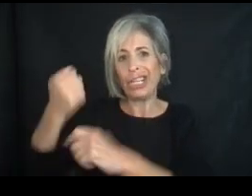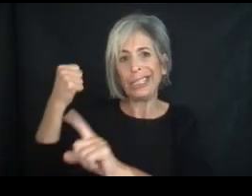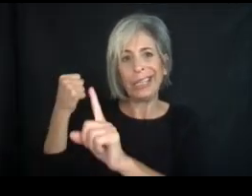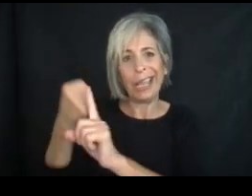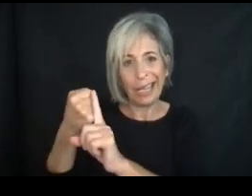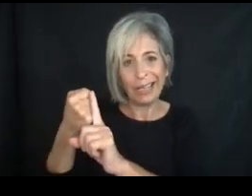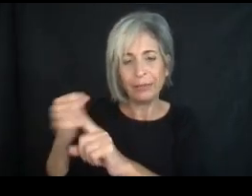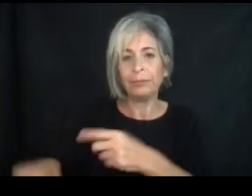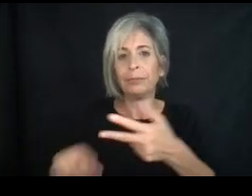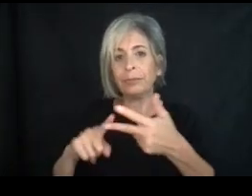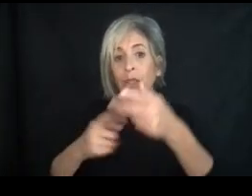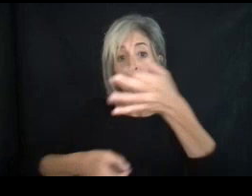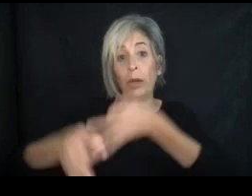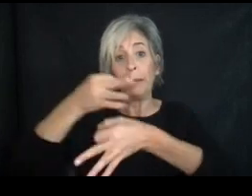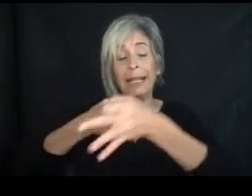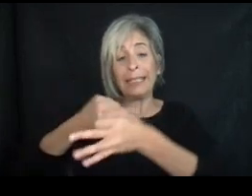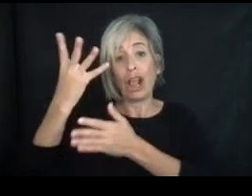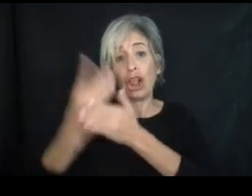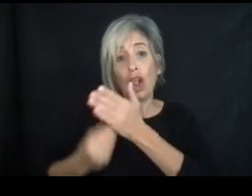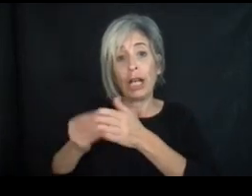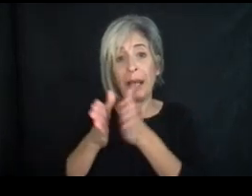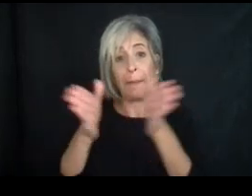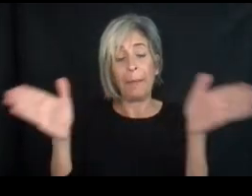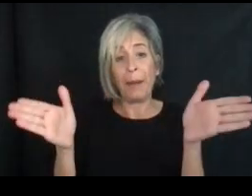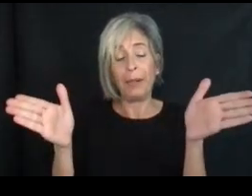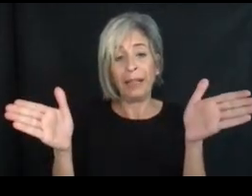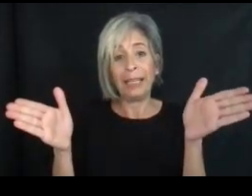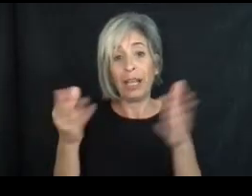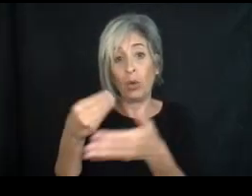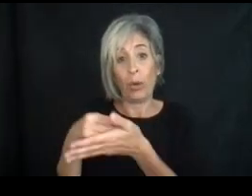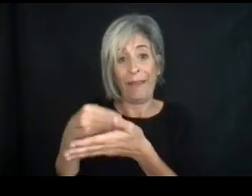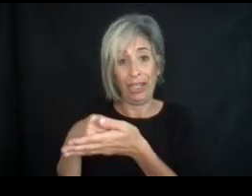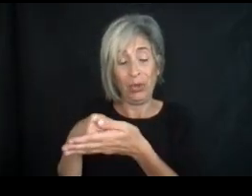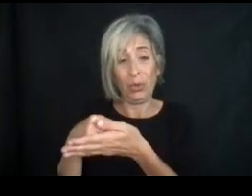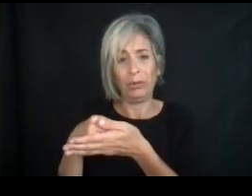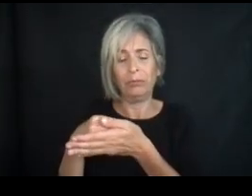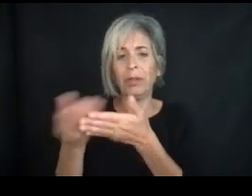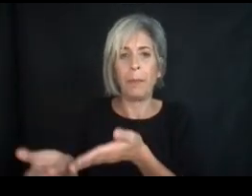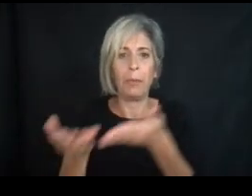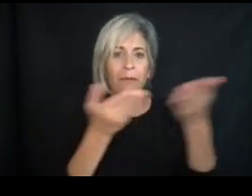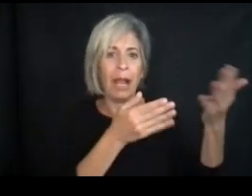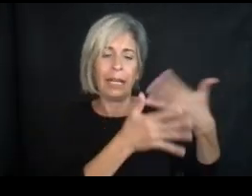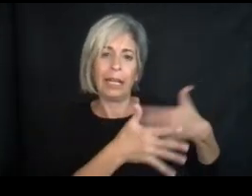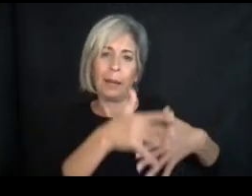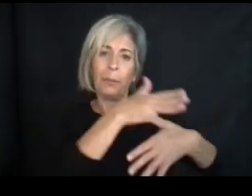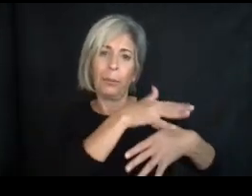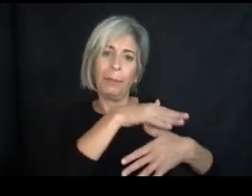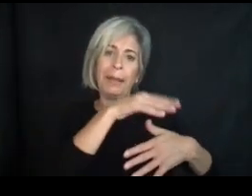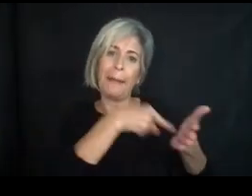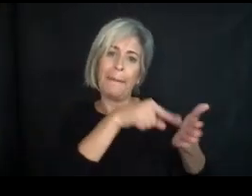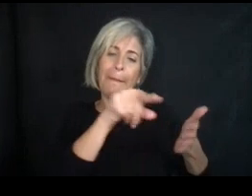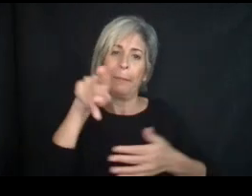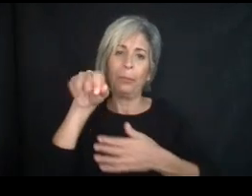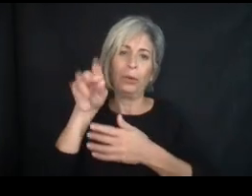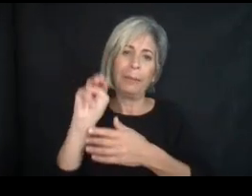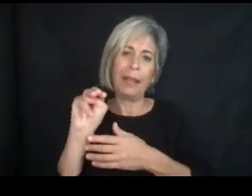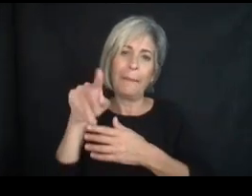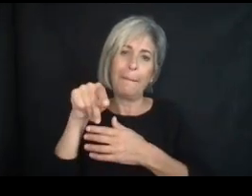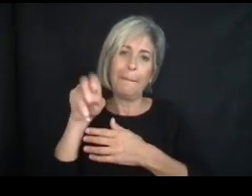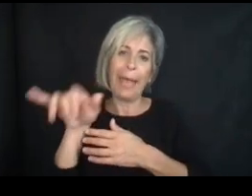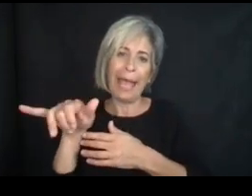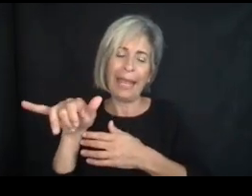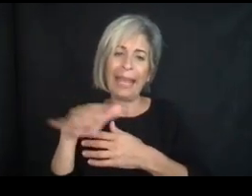crisis, replacing lost public sector revenue, providing premium pay for essential workers, and investing